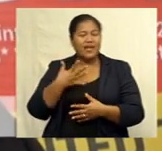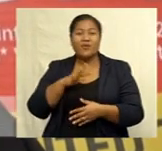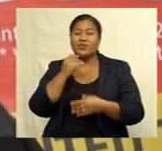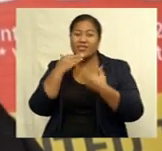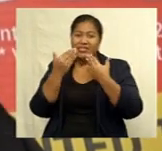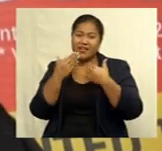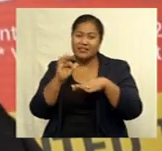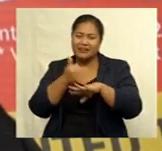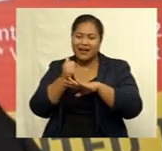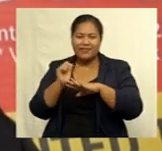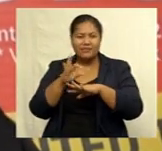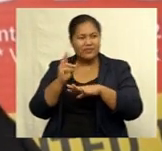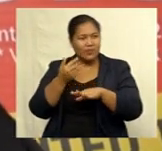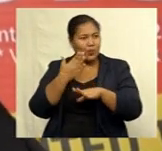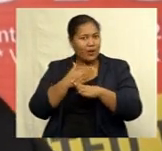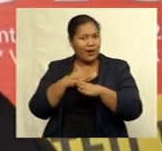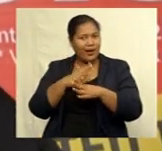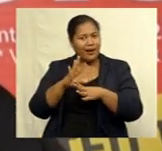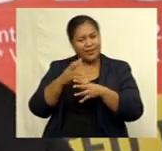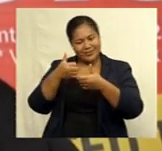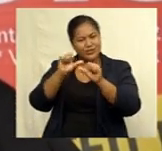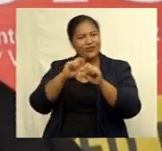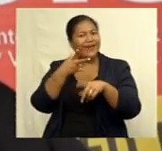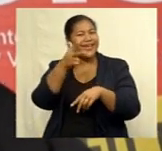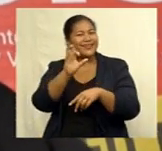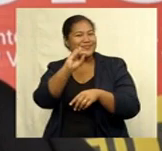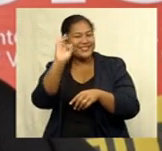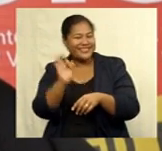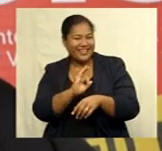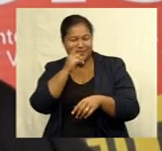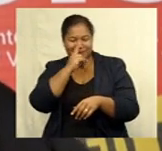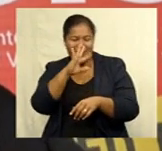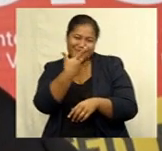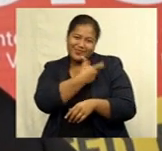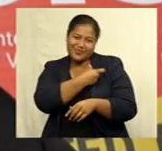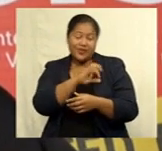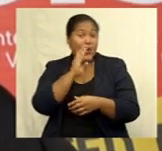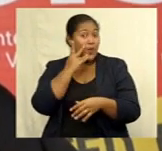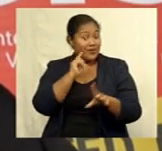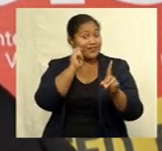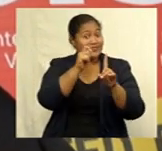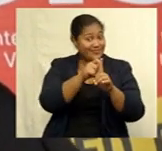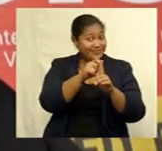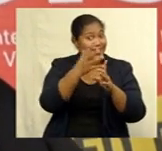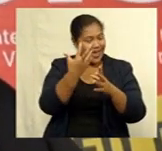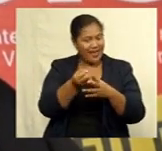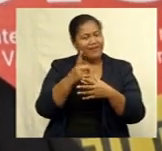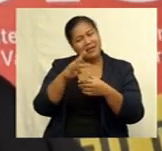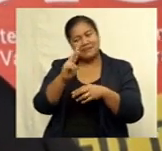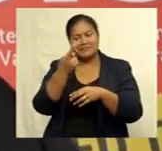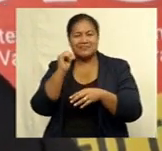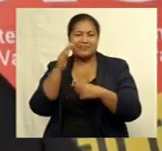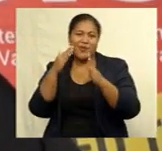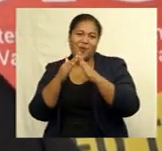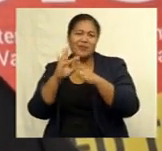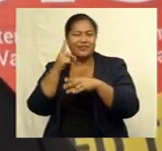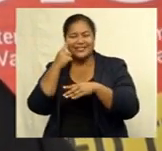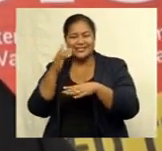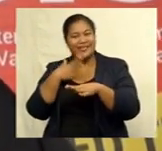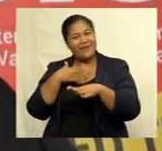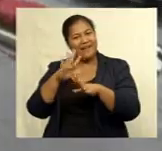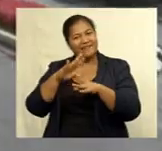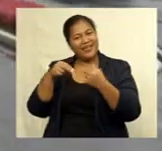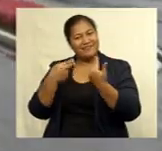for their initiative to get 80% of Fiji's population vaccinated. Once we reach the target, I can return home and see my family who are in